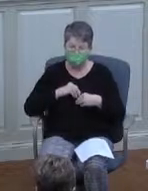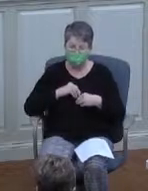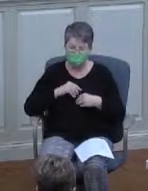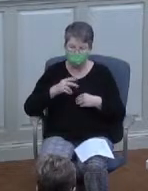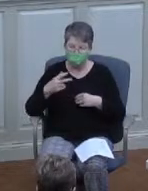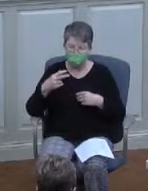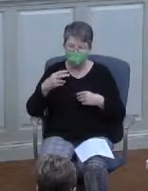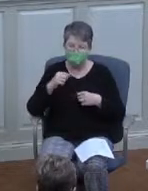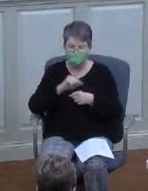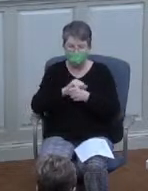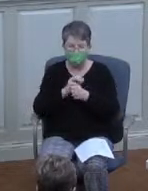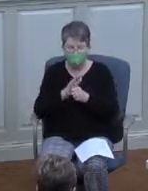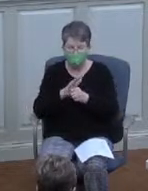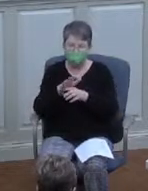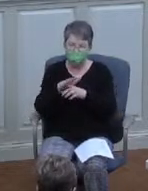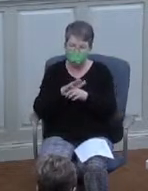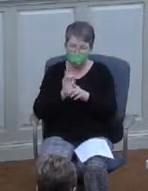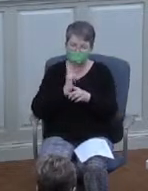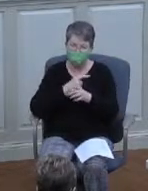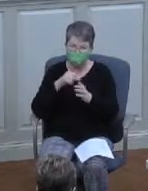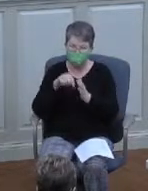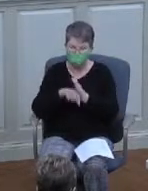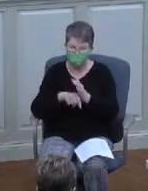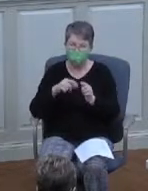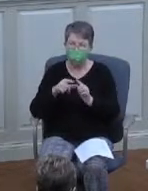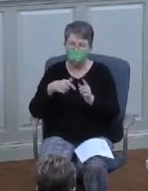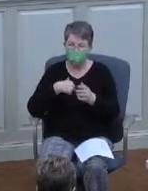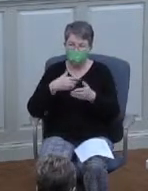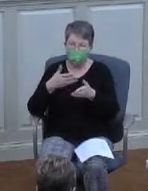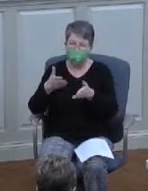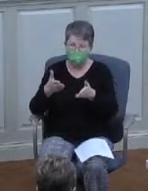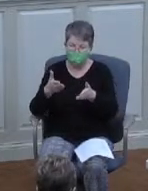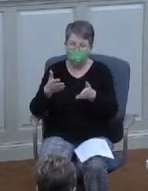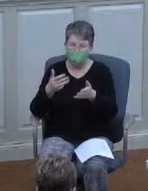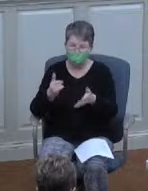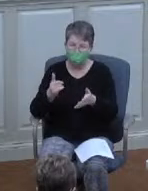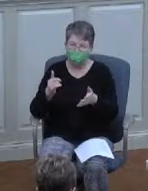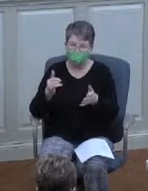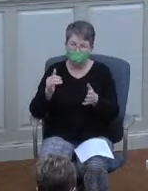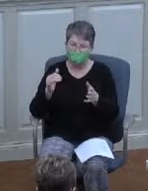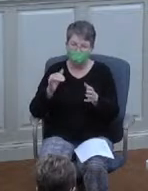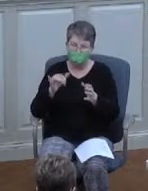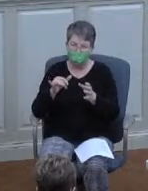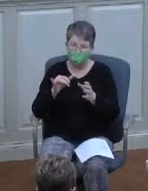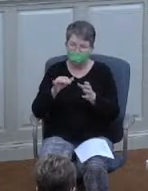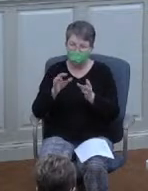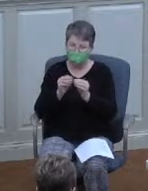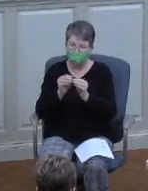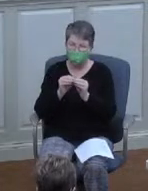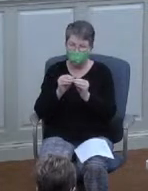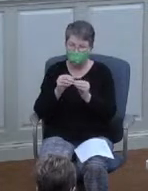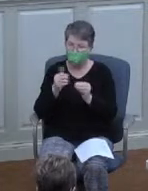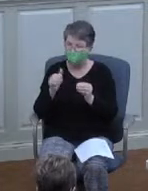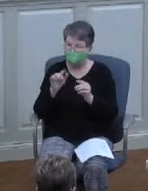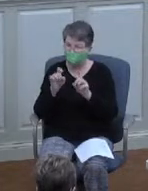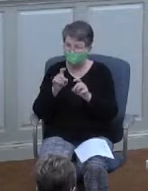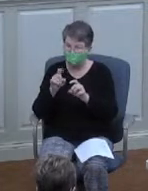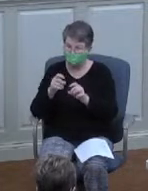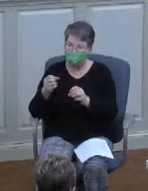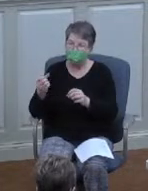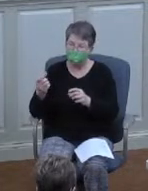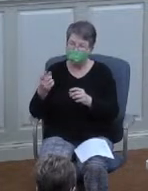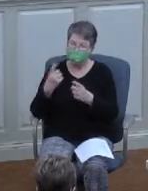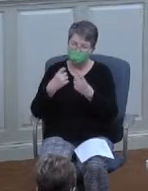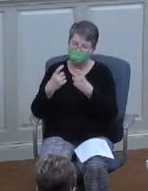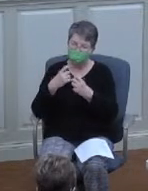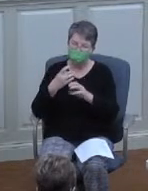Yes, COVID has slowed us down a little bit, but we're there, and so that'll be back. That meeting, if you have any questions, shoot it to us, and we'll try to address it